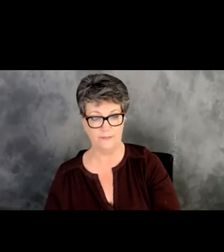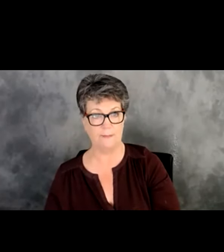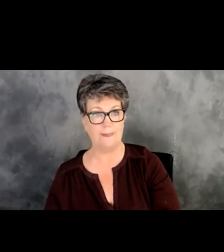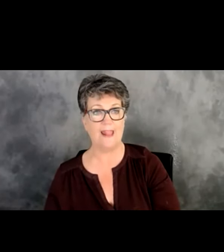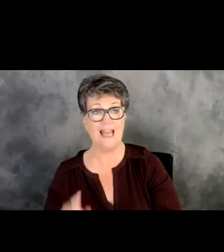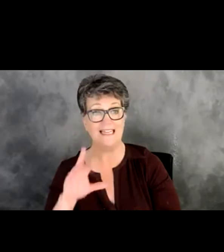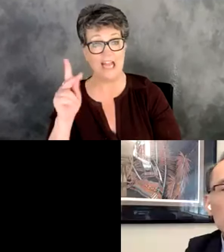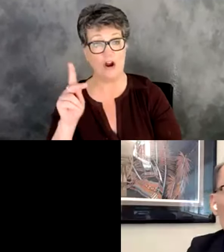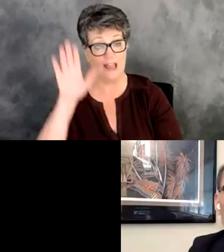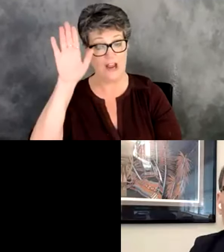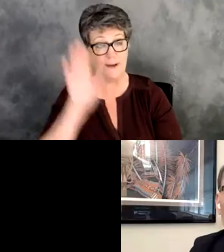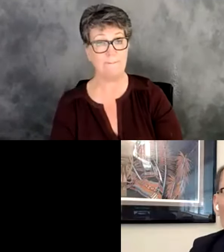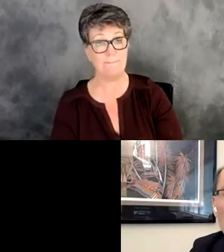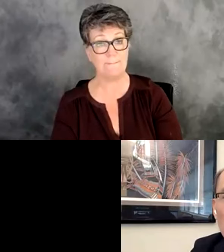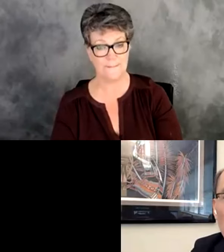Derek, you have your hand up?